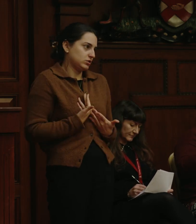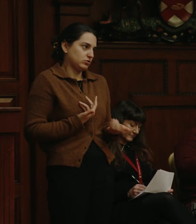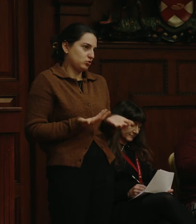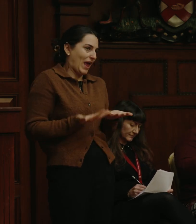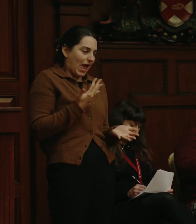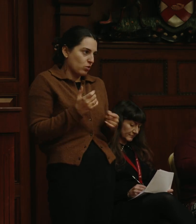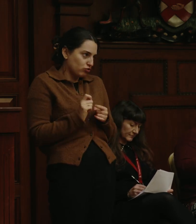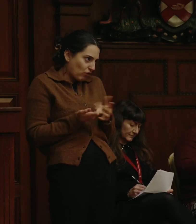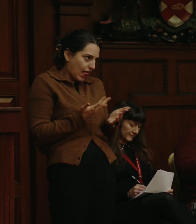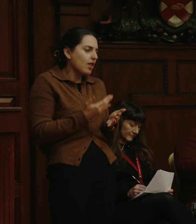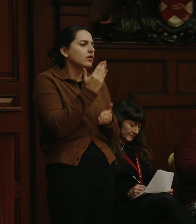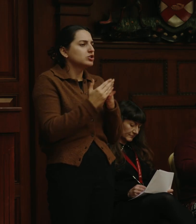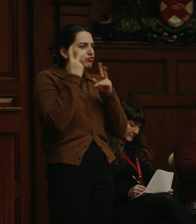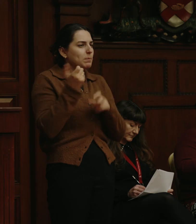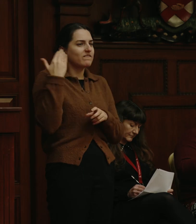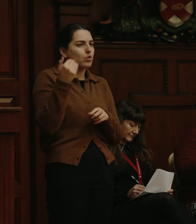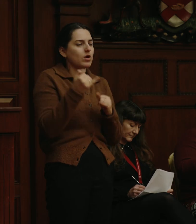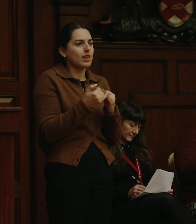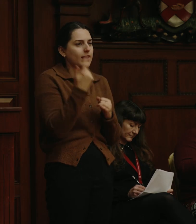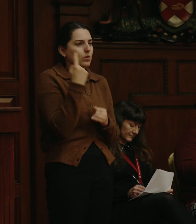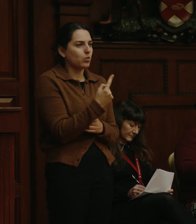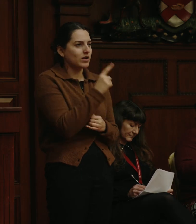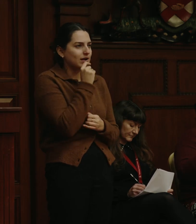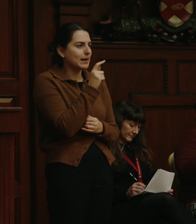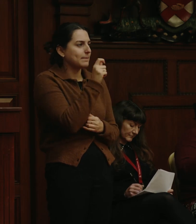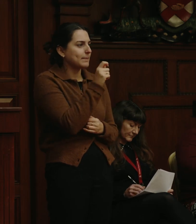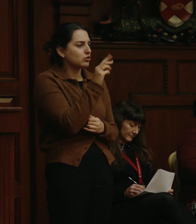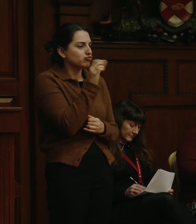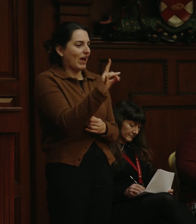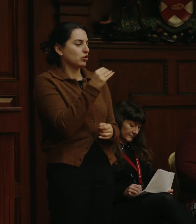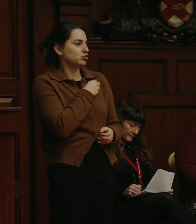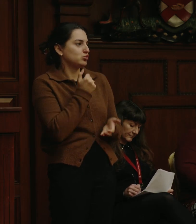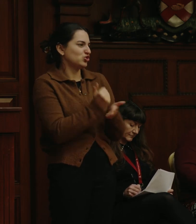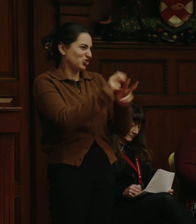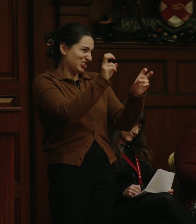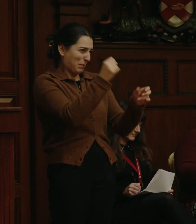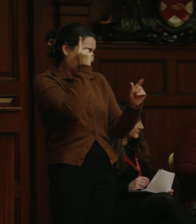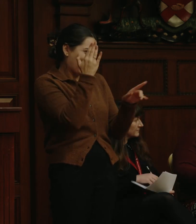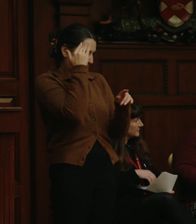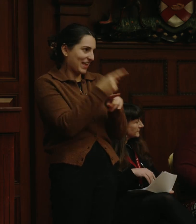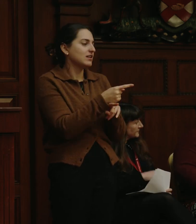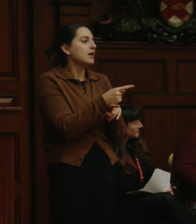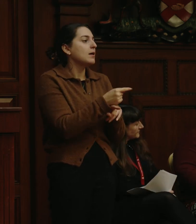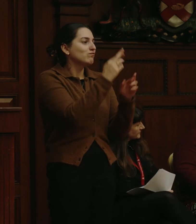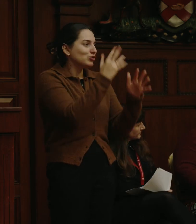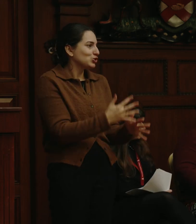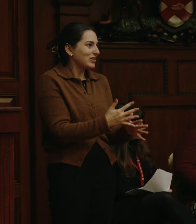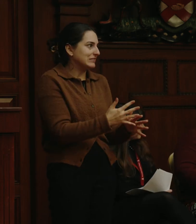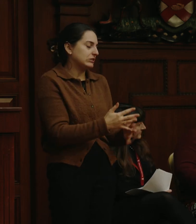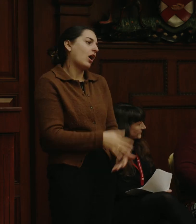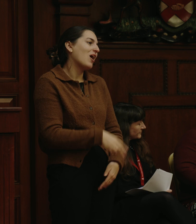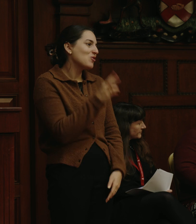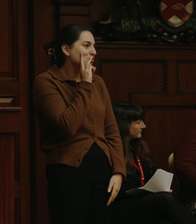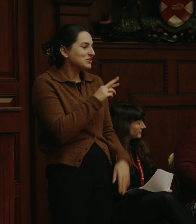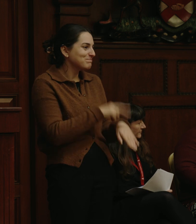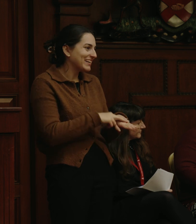So there were studies, for example, like rituximab, a study called the TRACTIS study that some of you might be aware of, that the outcomes weren't as good as we hoped